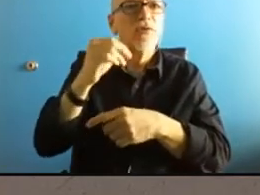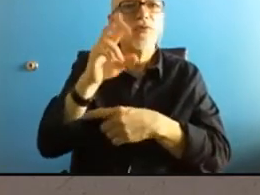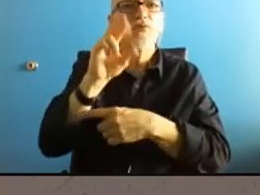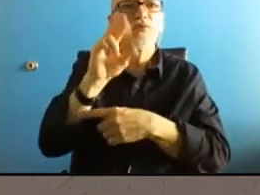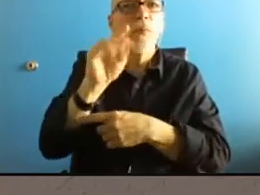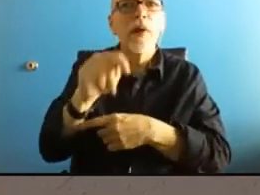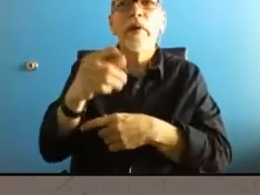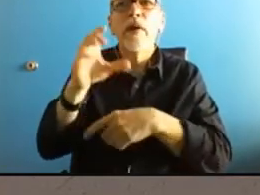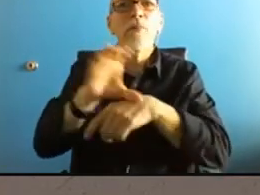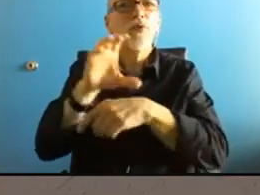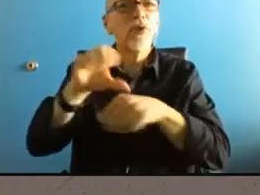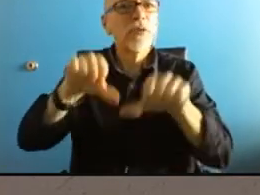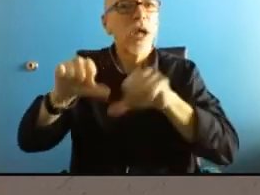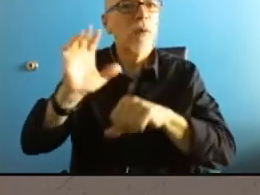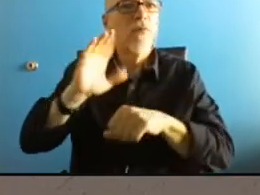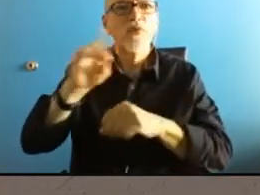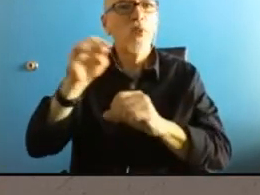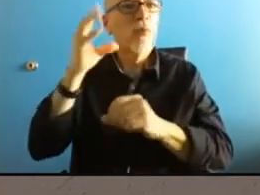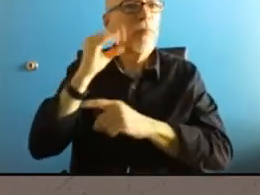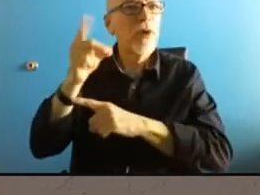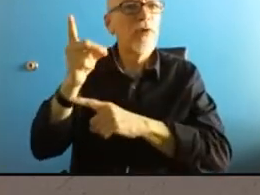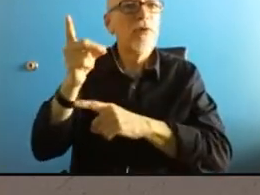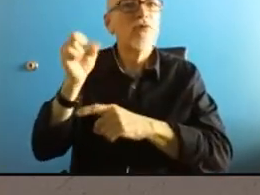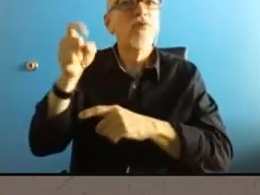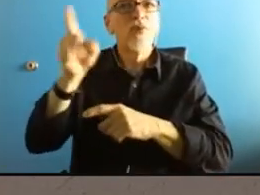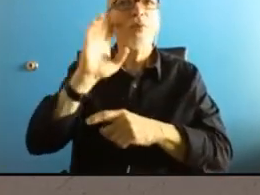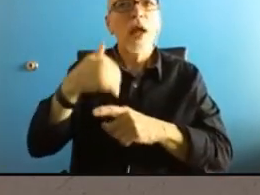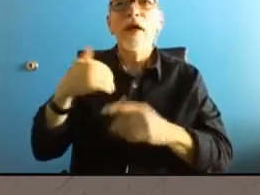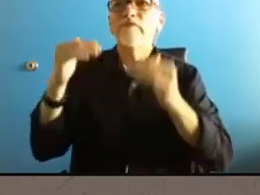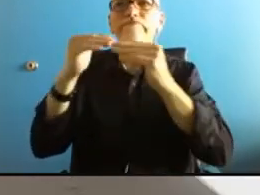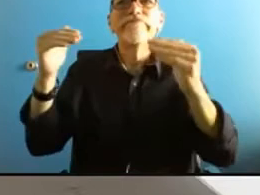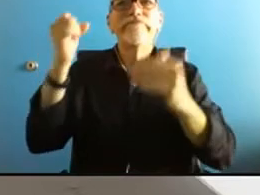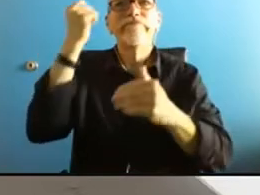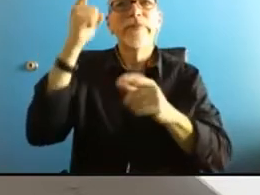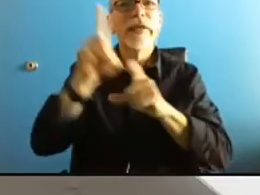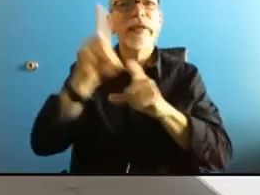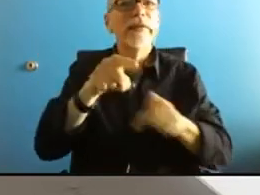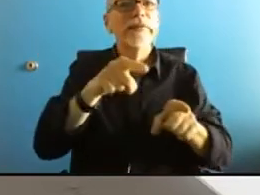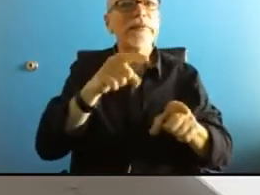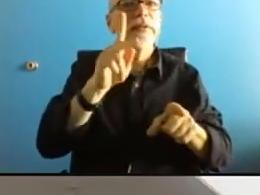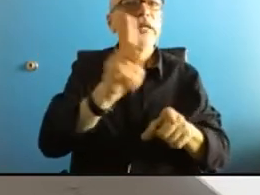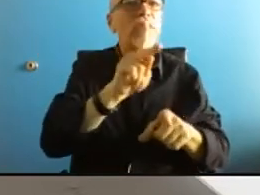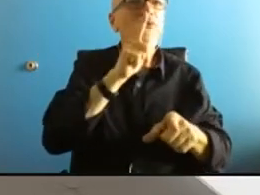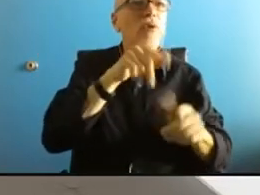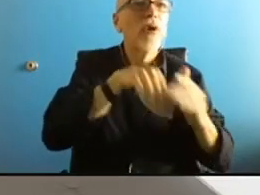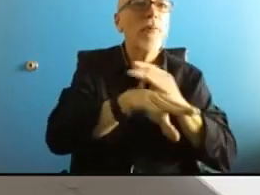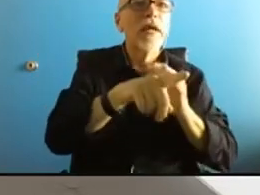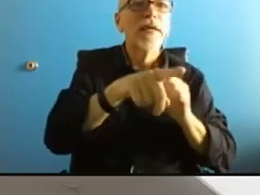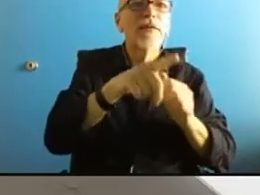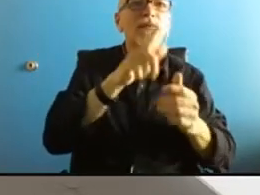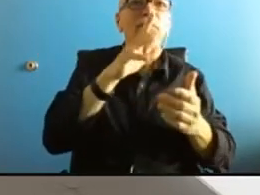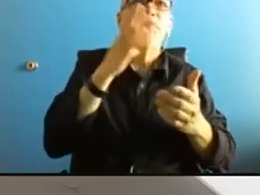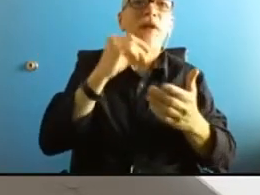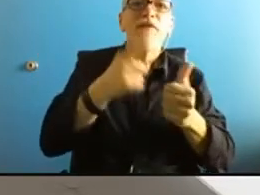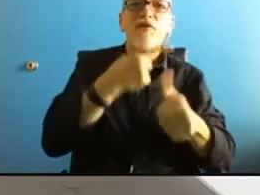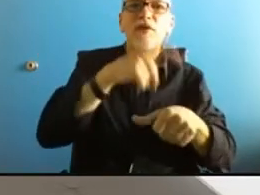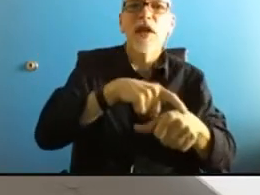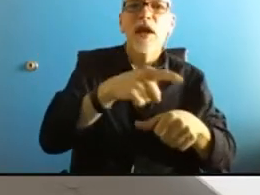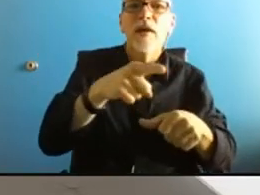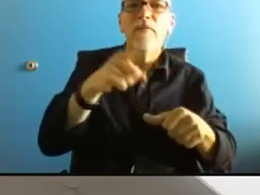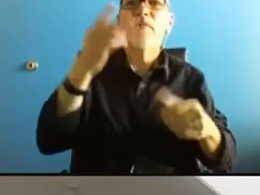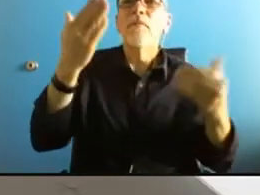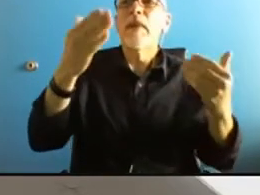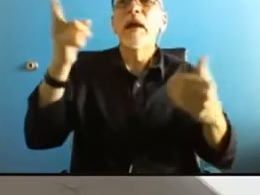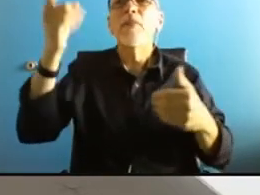they have the same level of understanding as a kindergartner coming in and experiencing it for the first time maybe. Now, yes, they may know